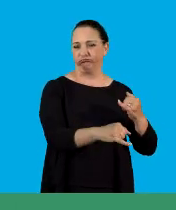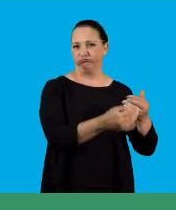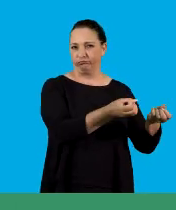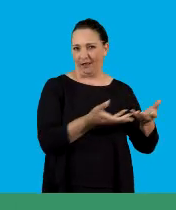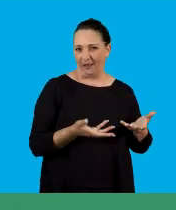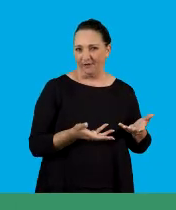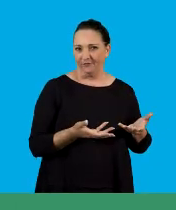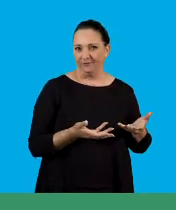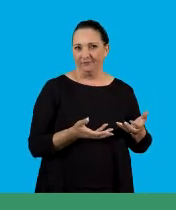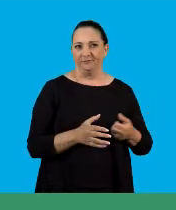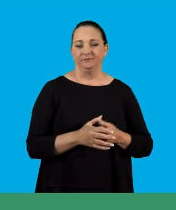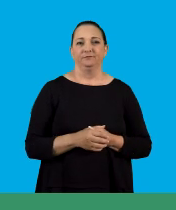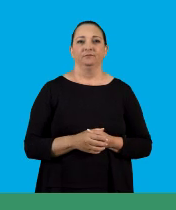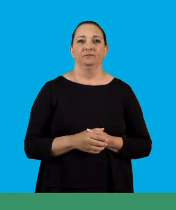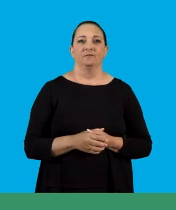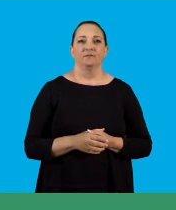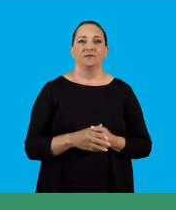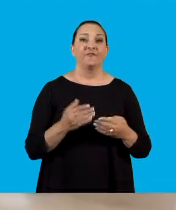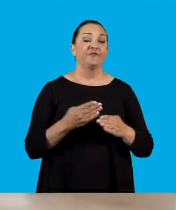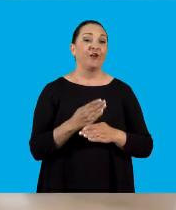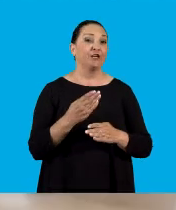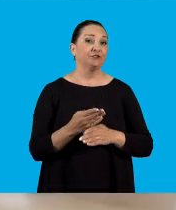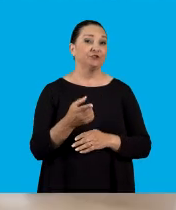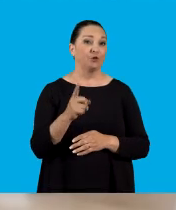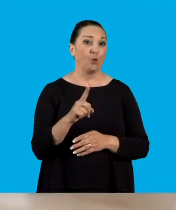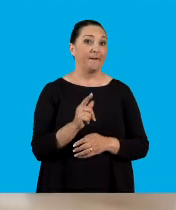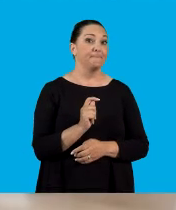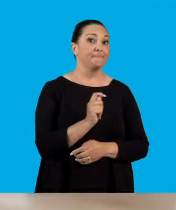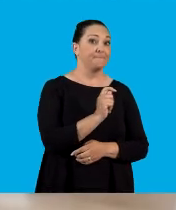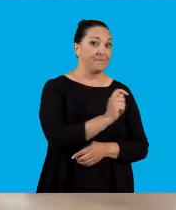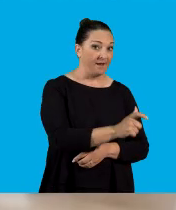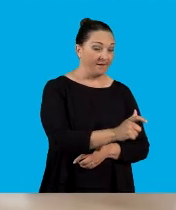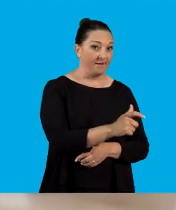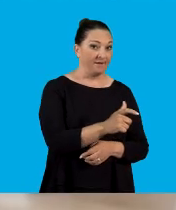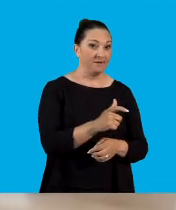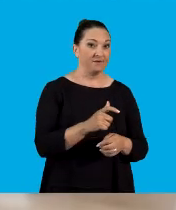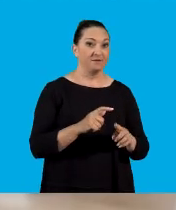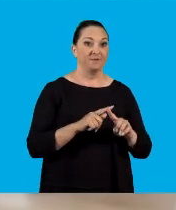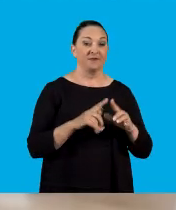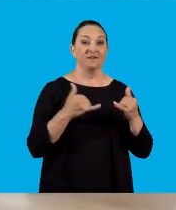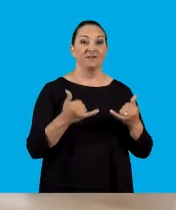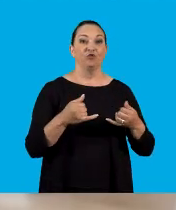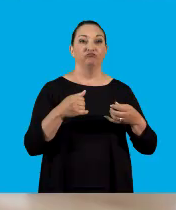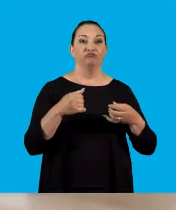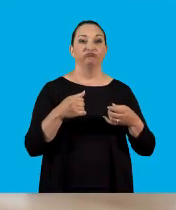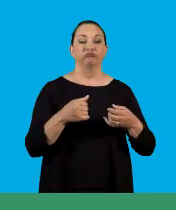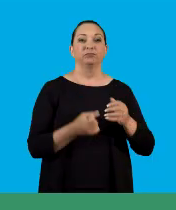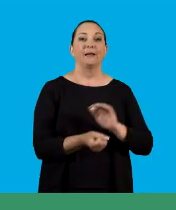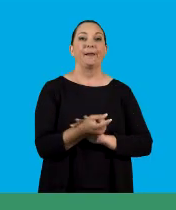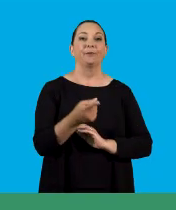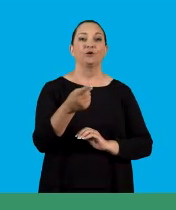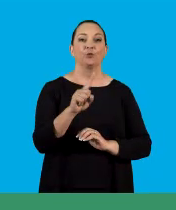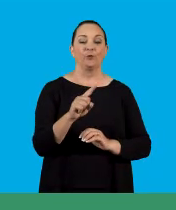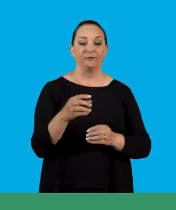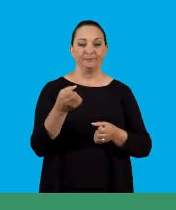was a function that played a role there, which was to buy. And then this resulted in delays